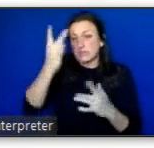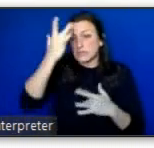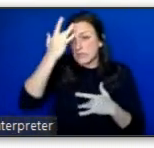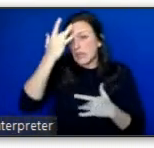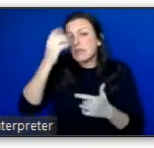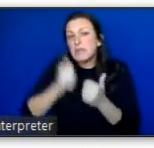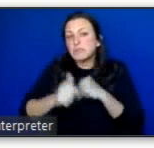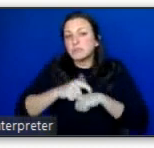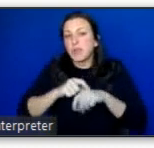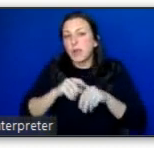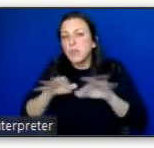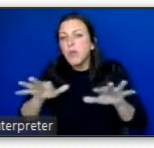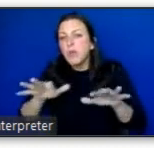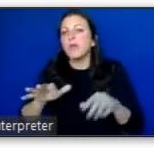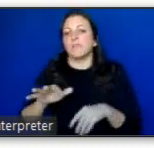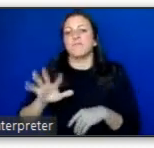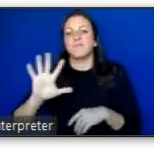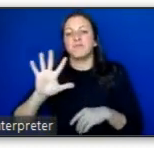slide.